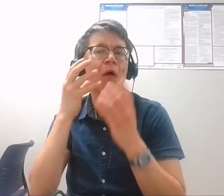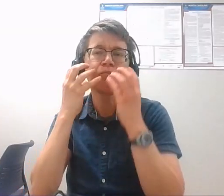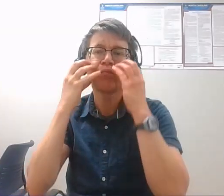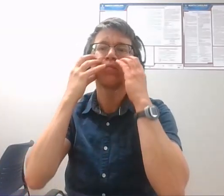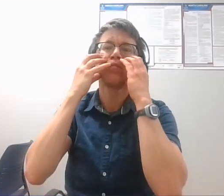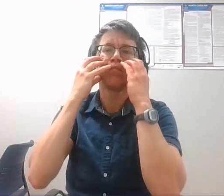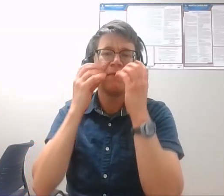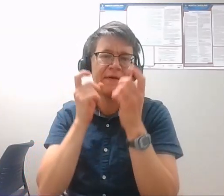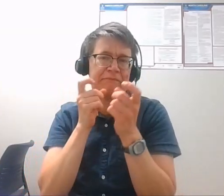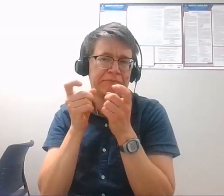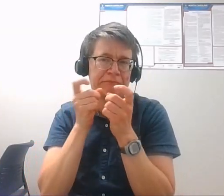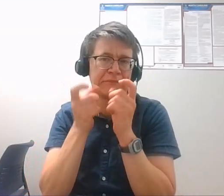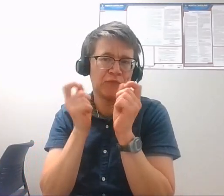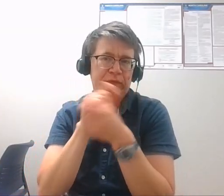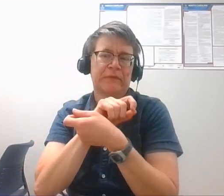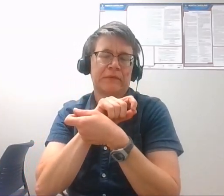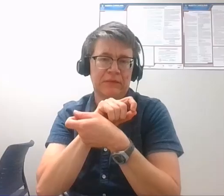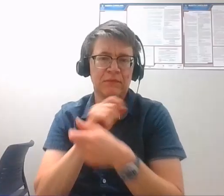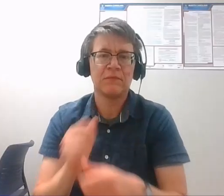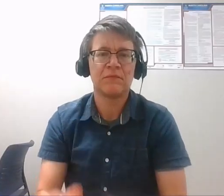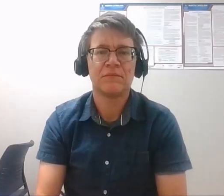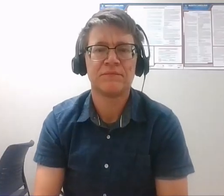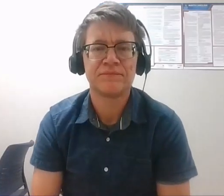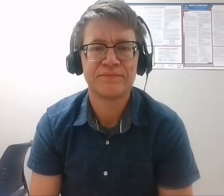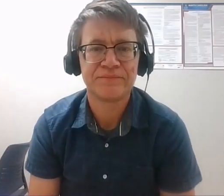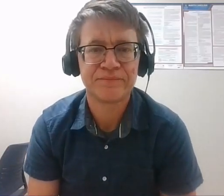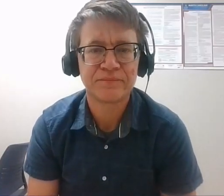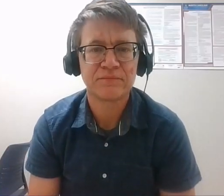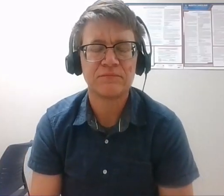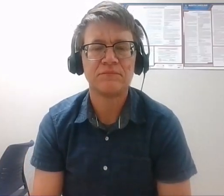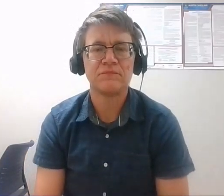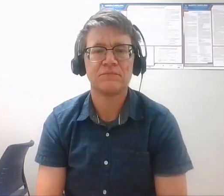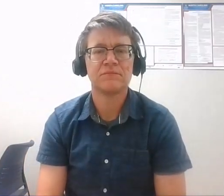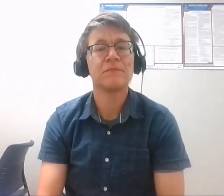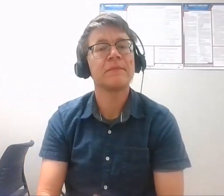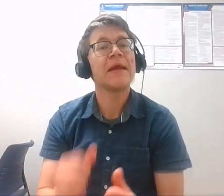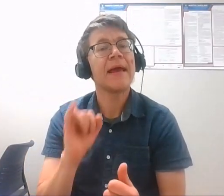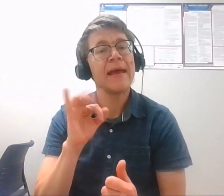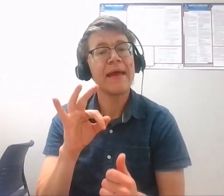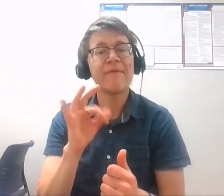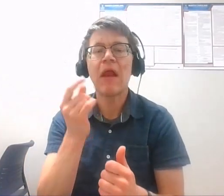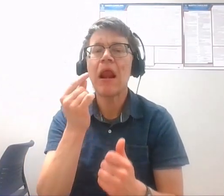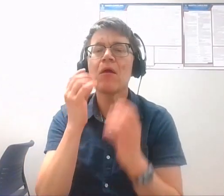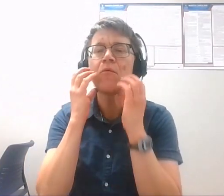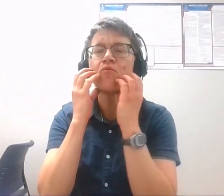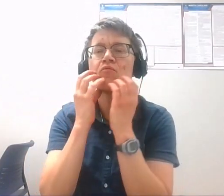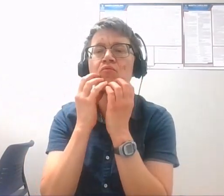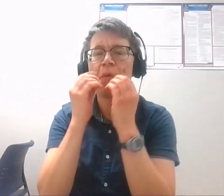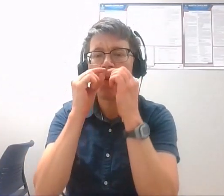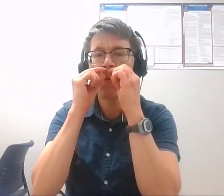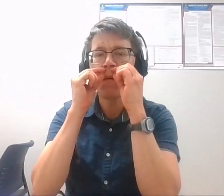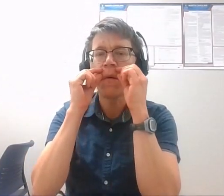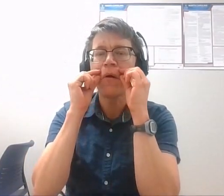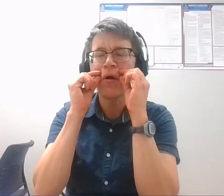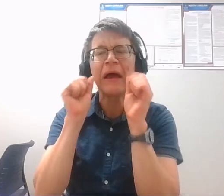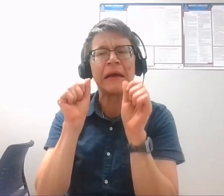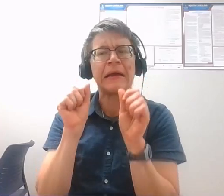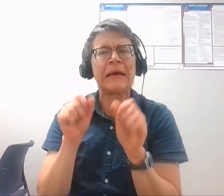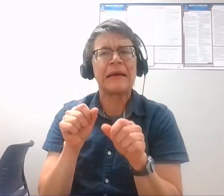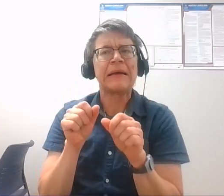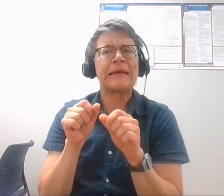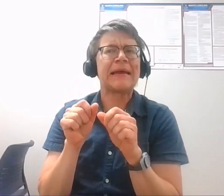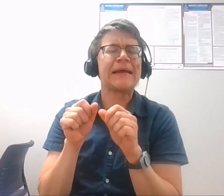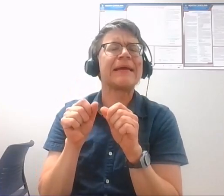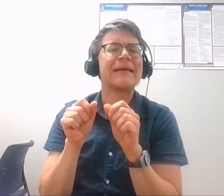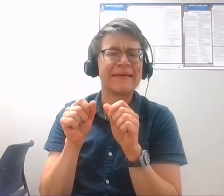Facial hair will prevent the respirator from making a tight seal with the skin. Even a small amount of stubble will compromise the seal